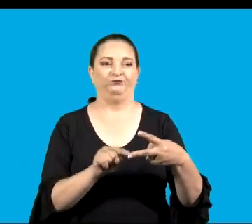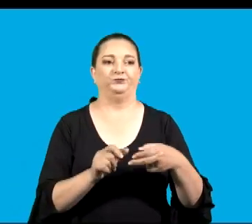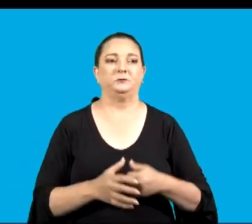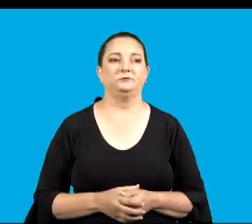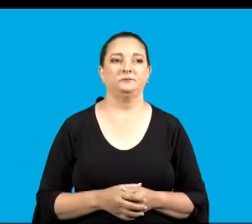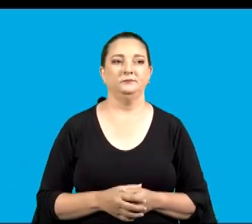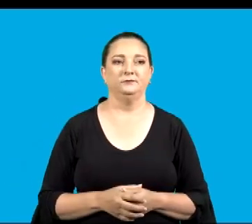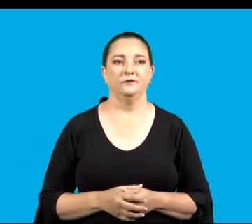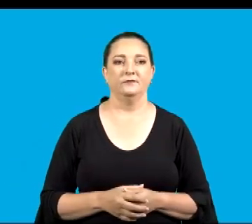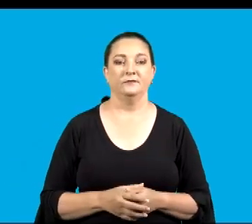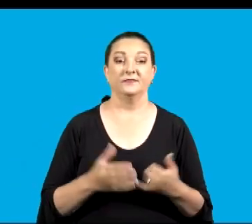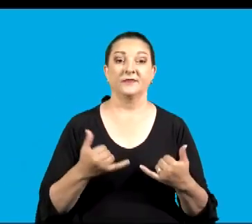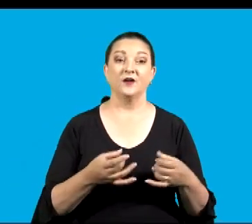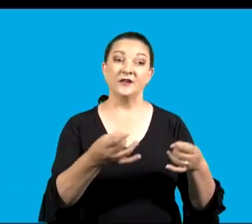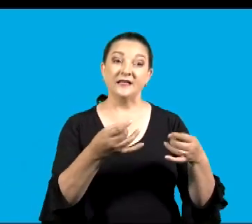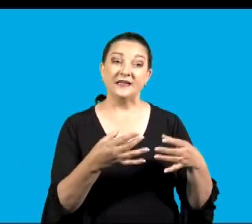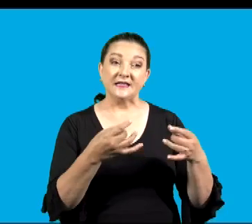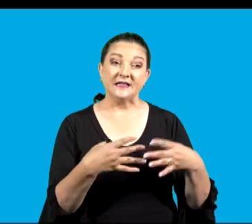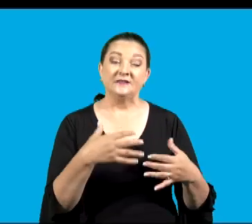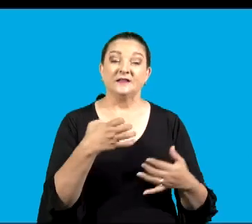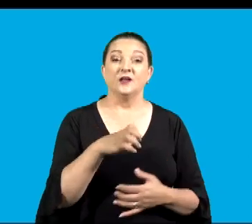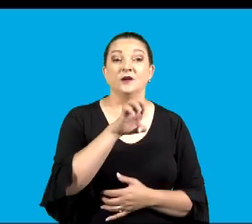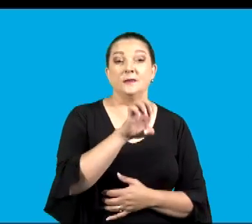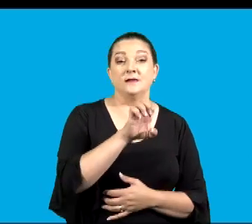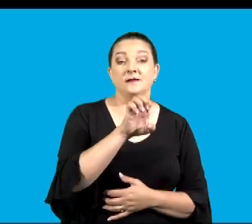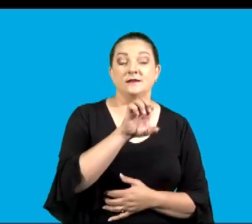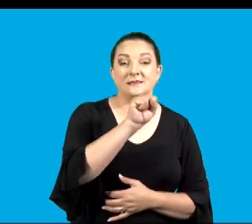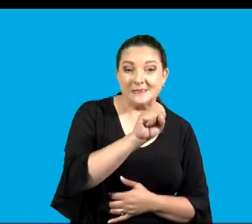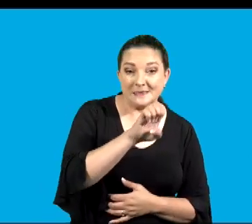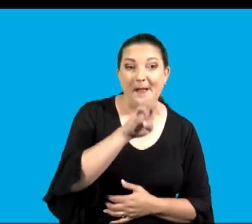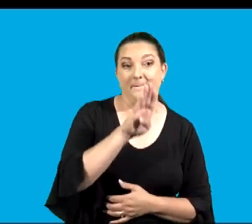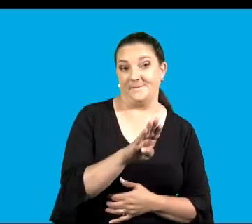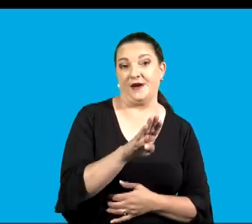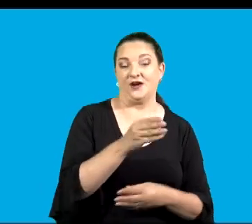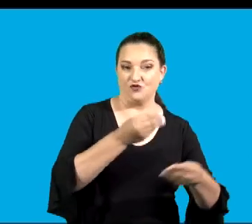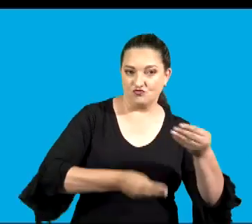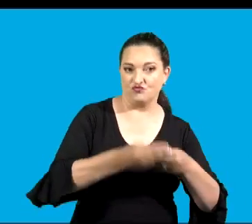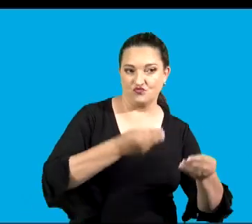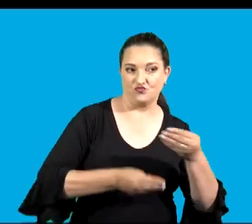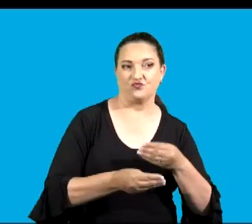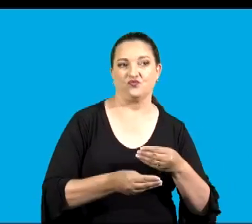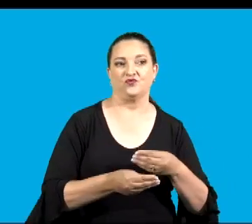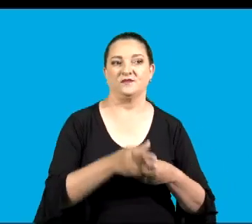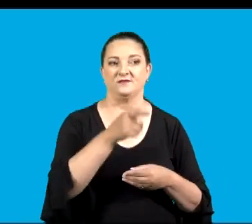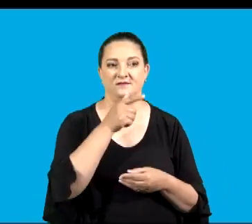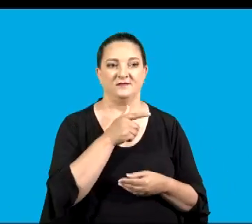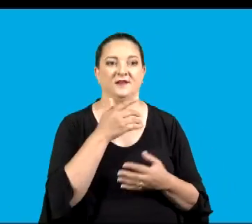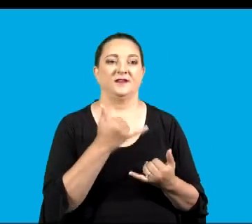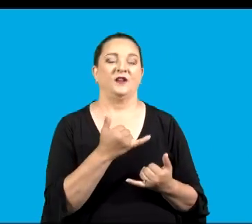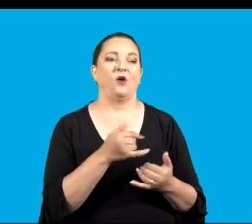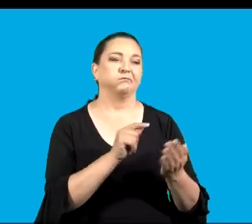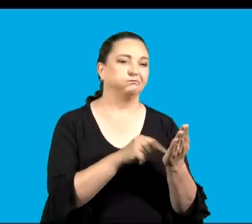the information relates to SEB traders for August 2023 required. Take into account the errors and